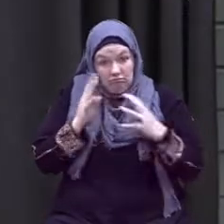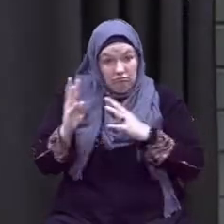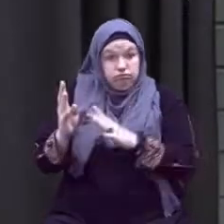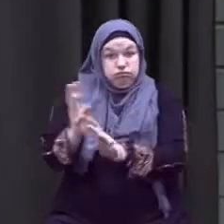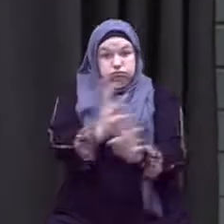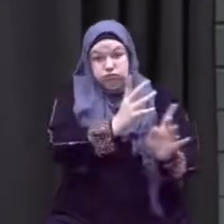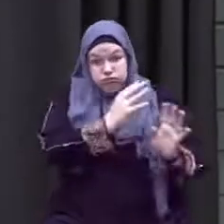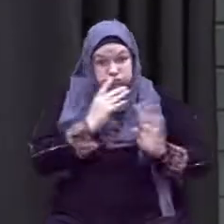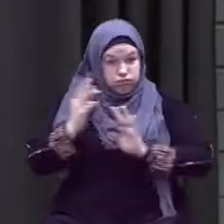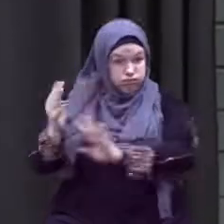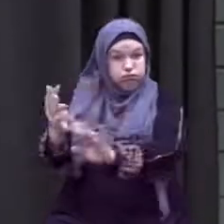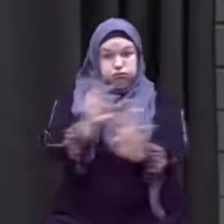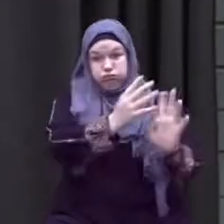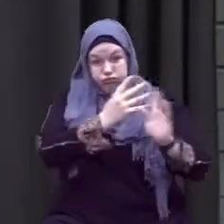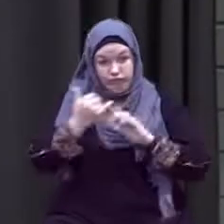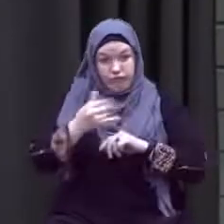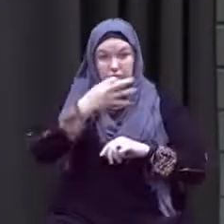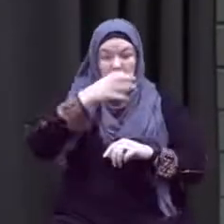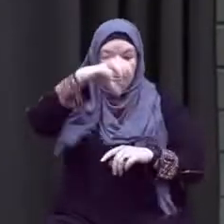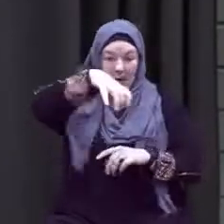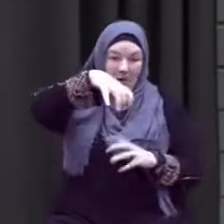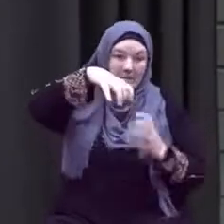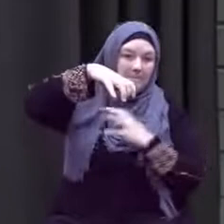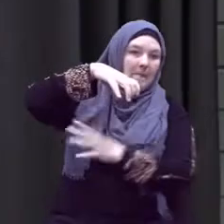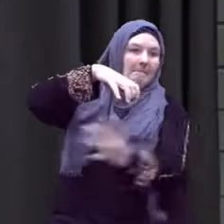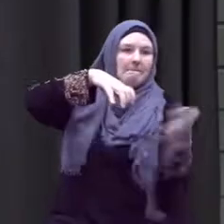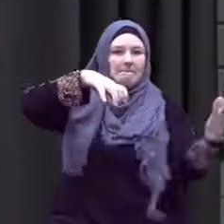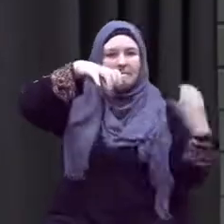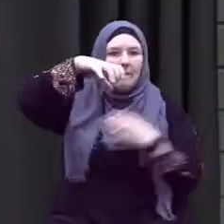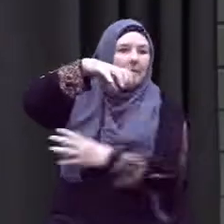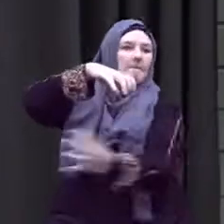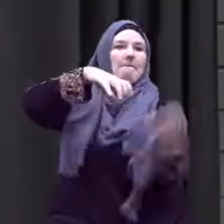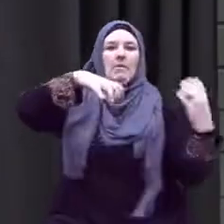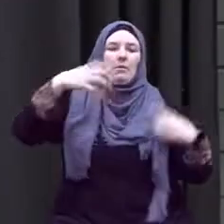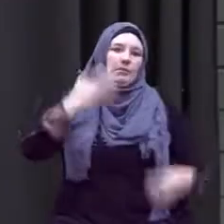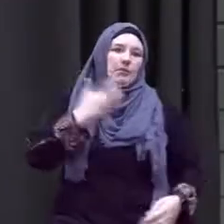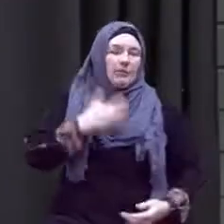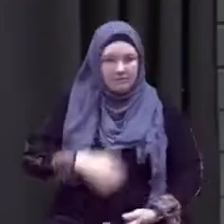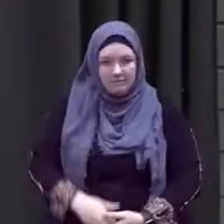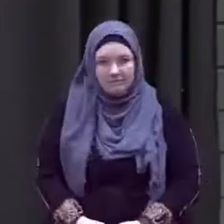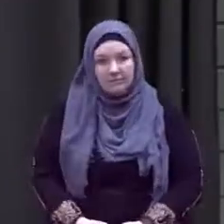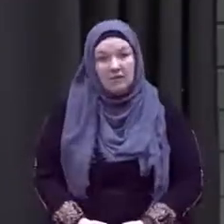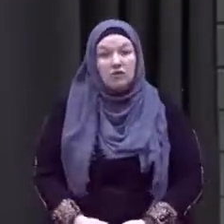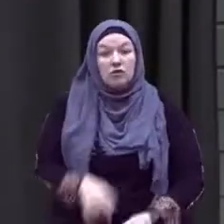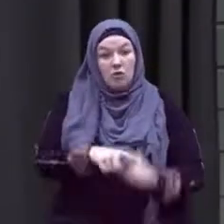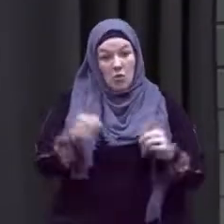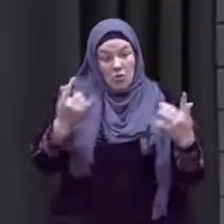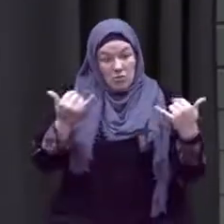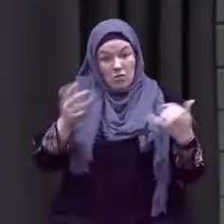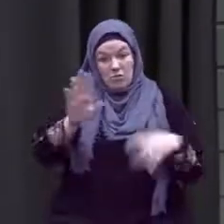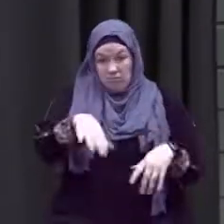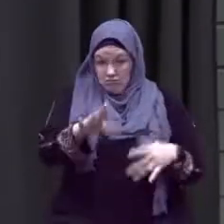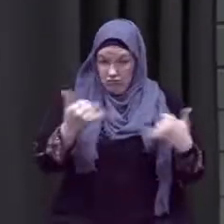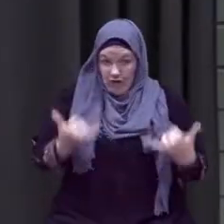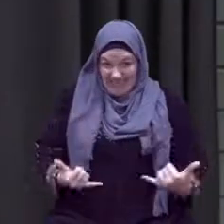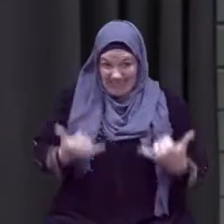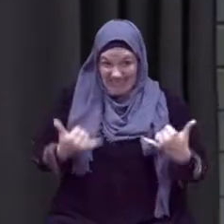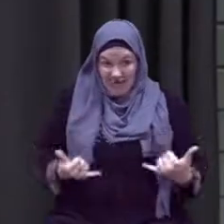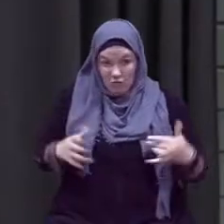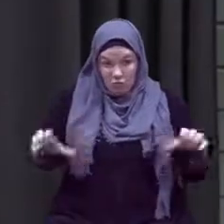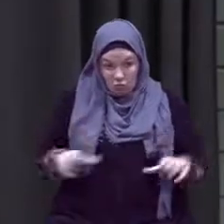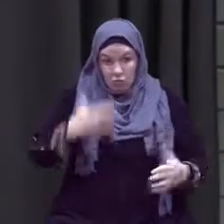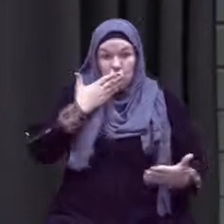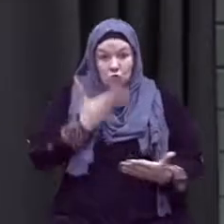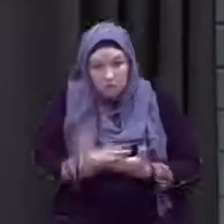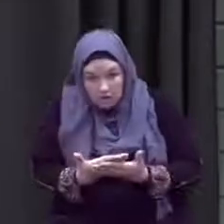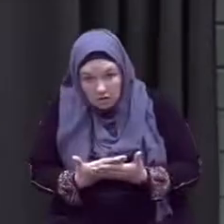Doing something righteous in these days is better than doing anything righteous in any other day.